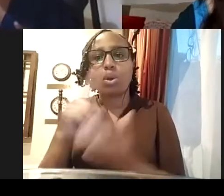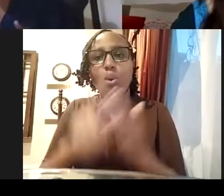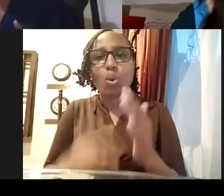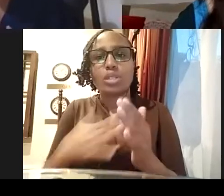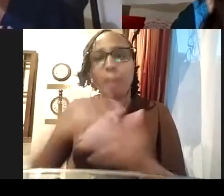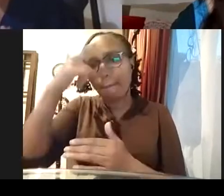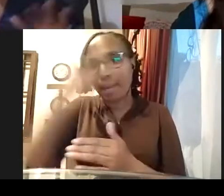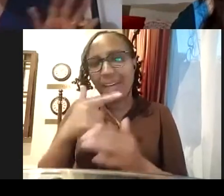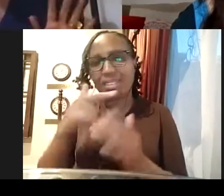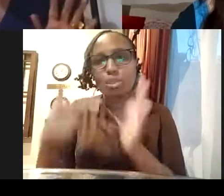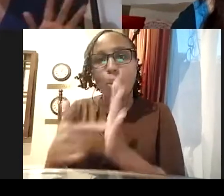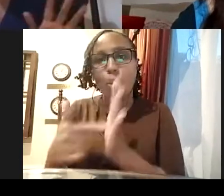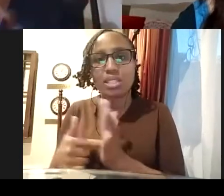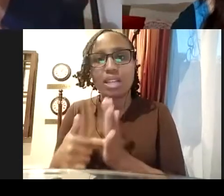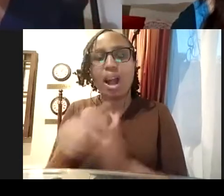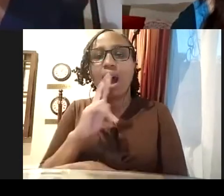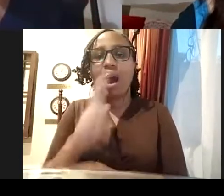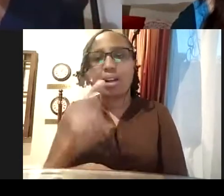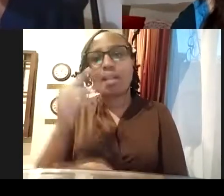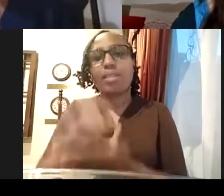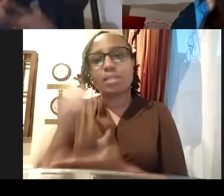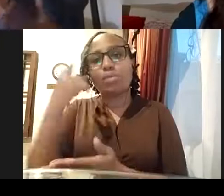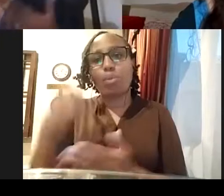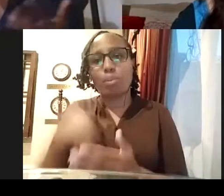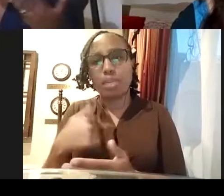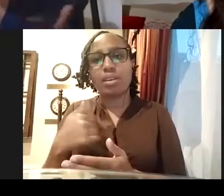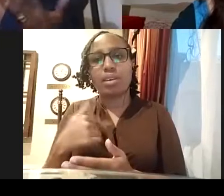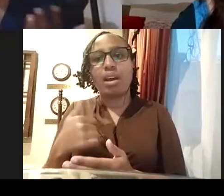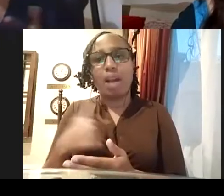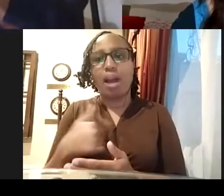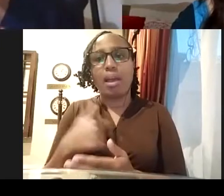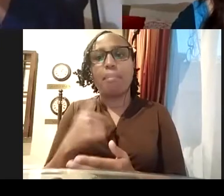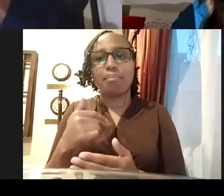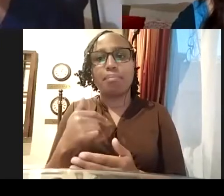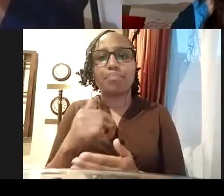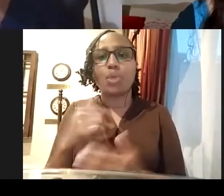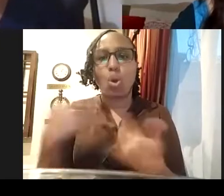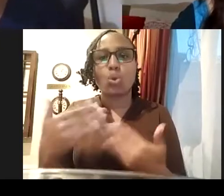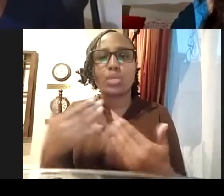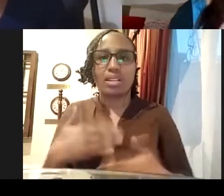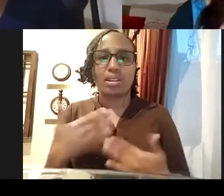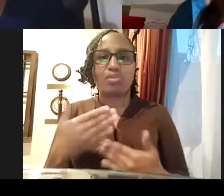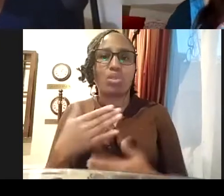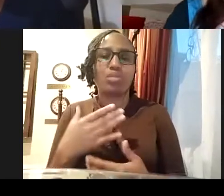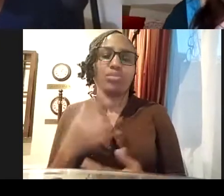this book exists. And that for me is just, I'm always grateful and surprised by that.